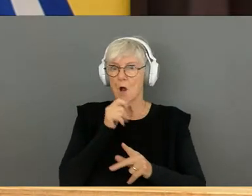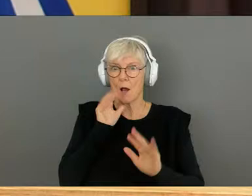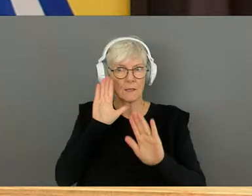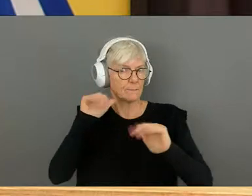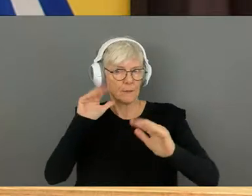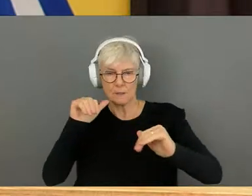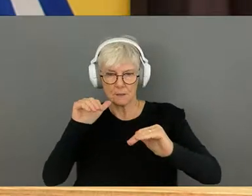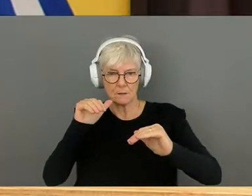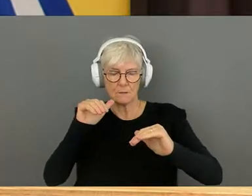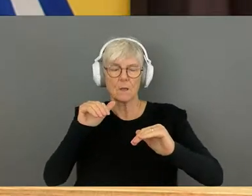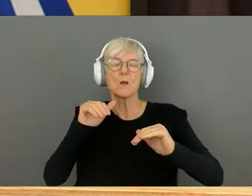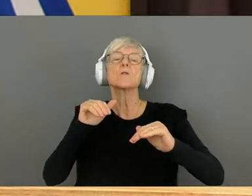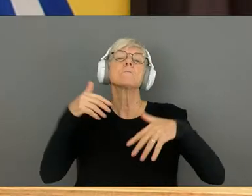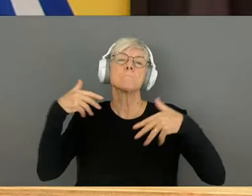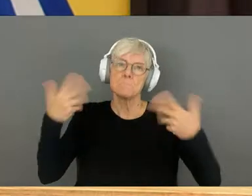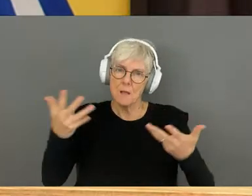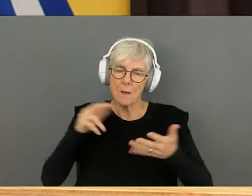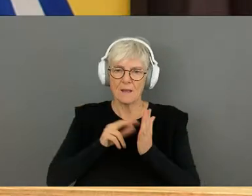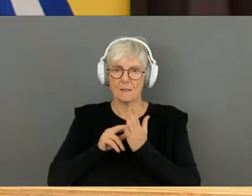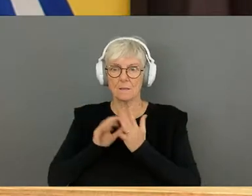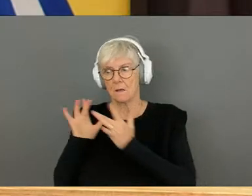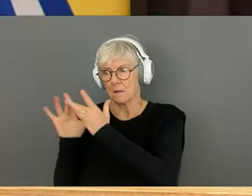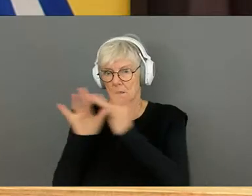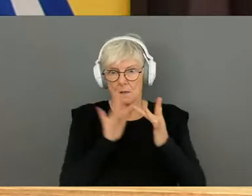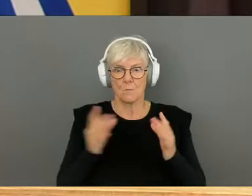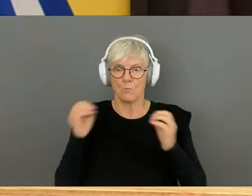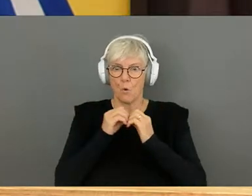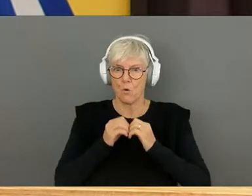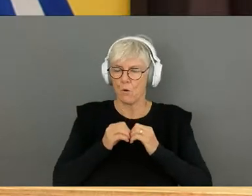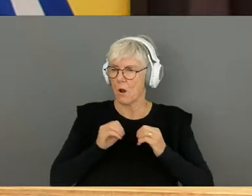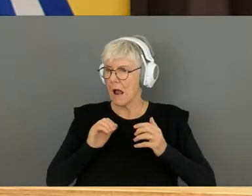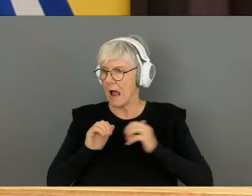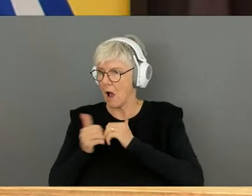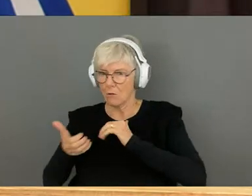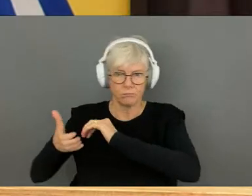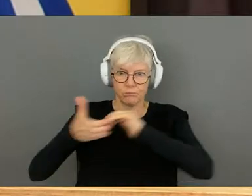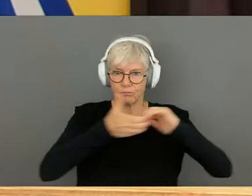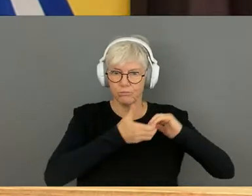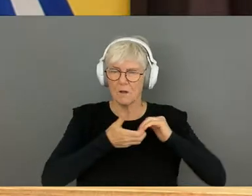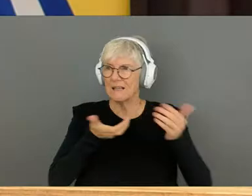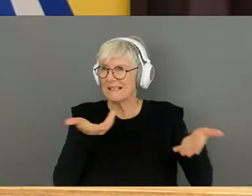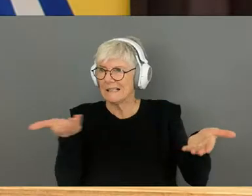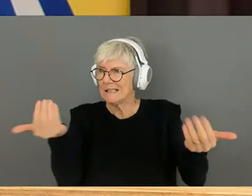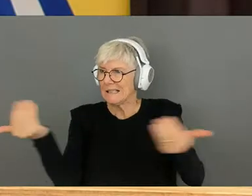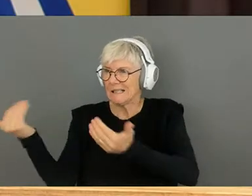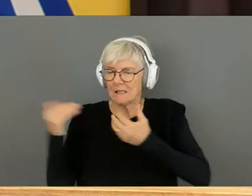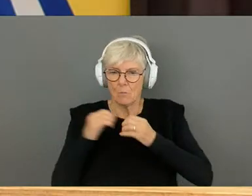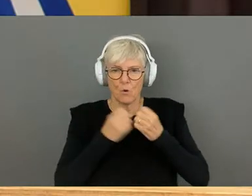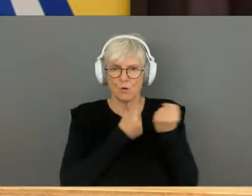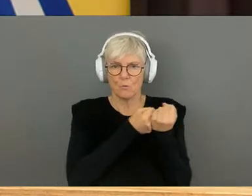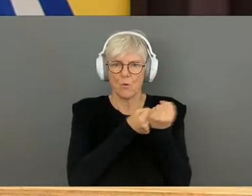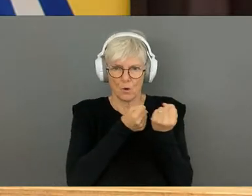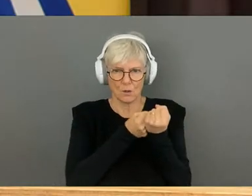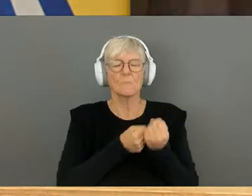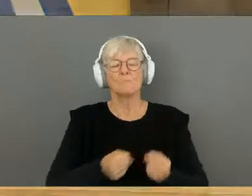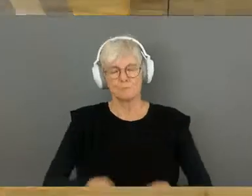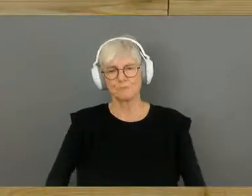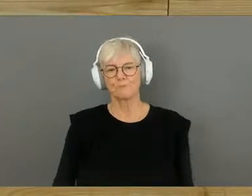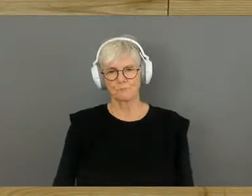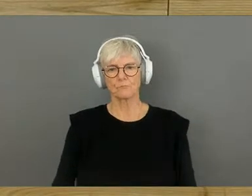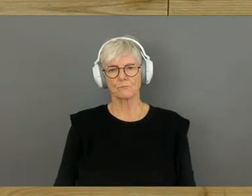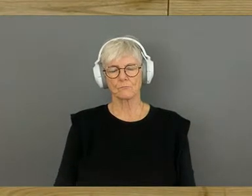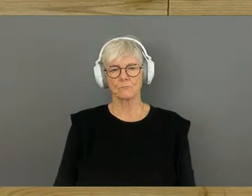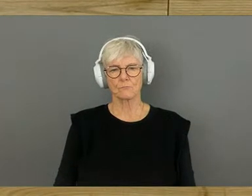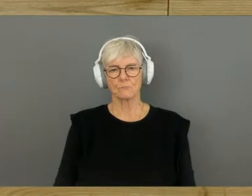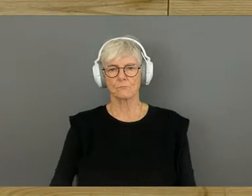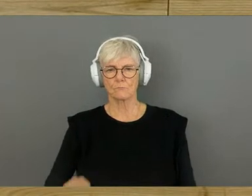conversations become much more frequent around how can we all, get more support in order to deal with our restoration efforts. I don't know if that really